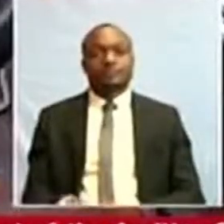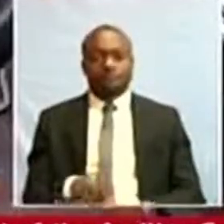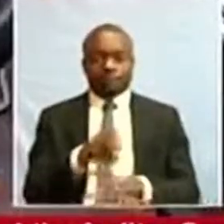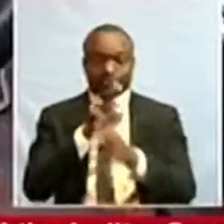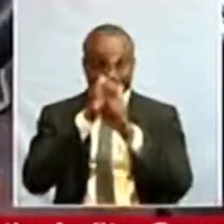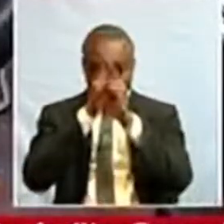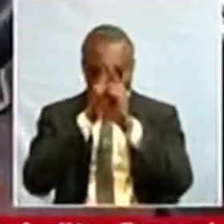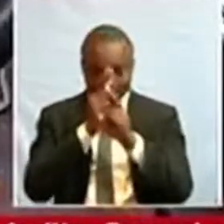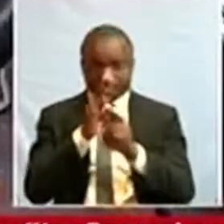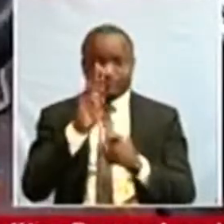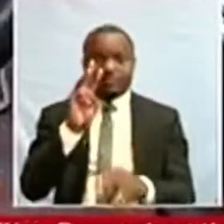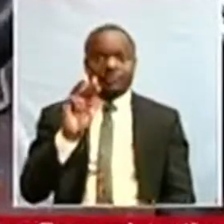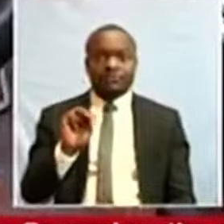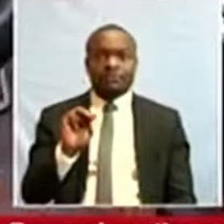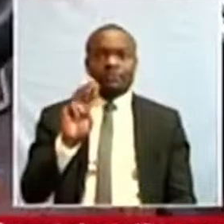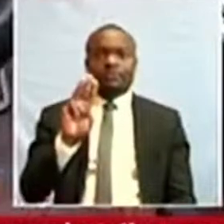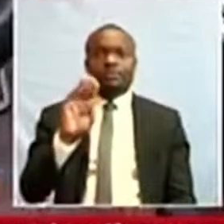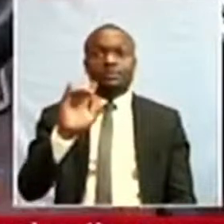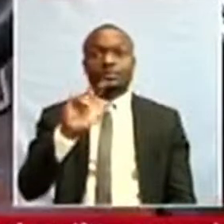Honorable Mwila. Any other question?